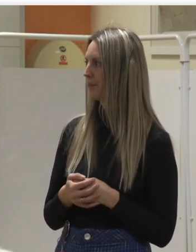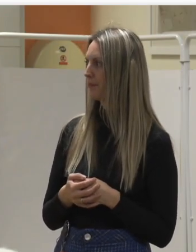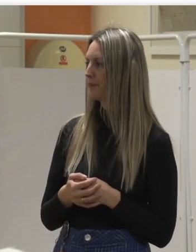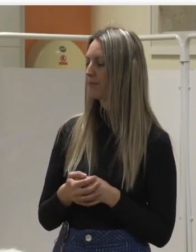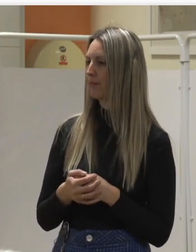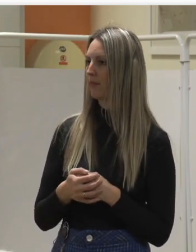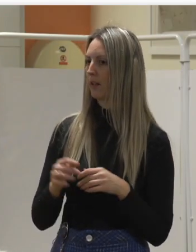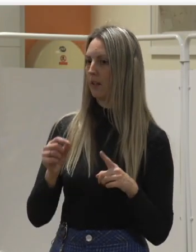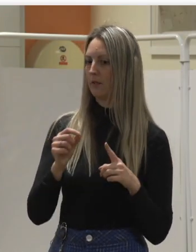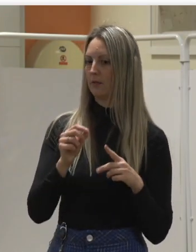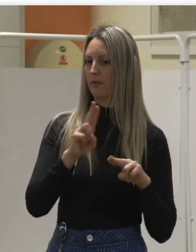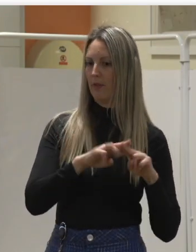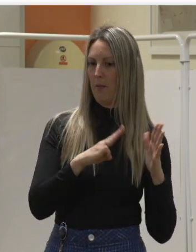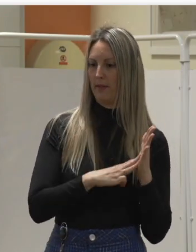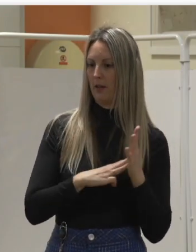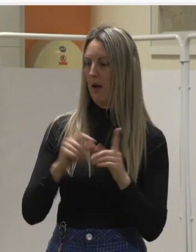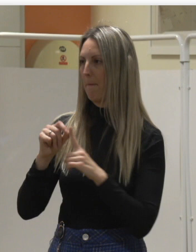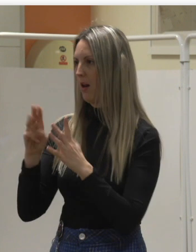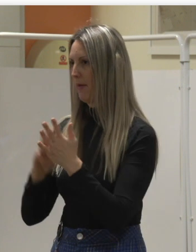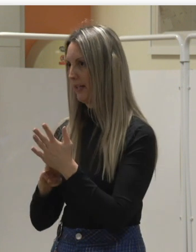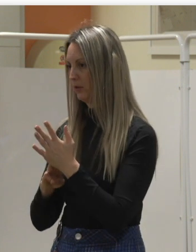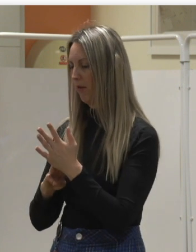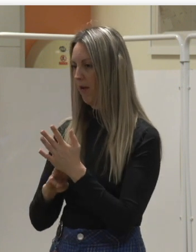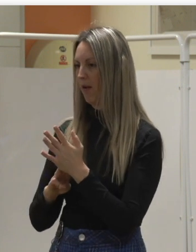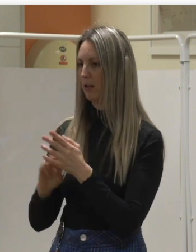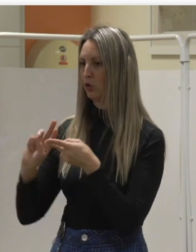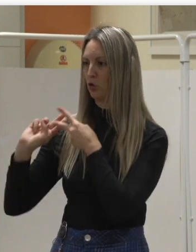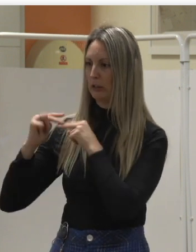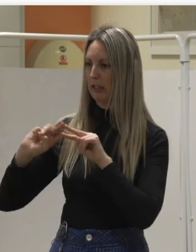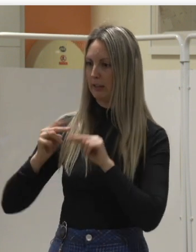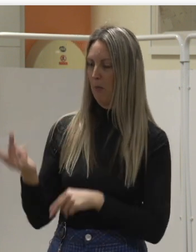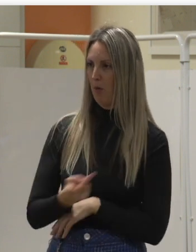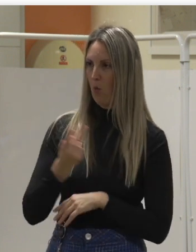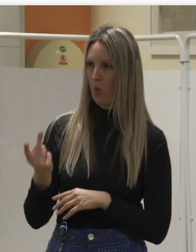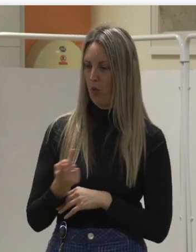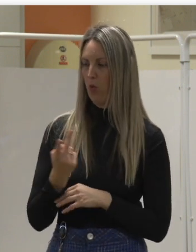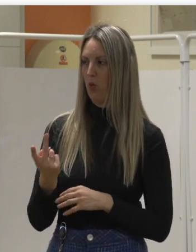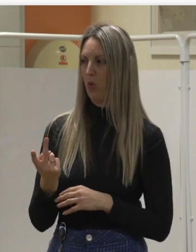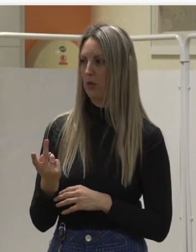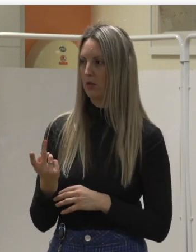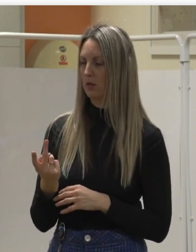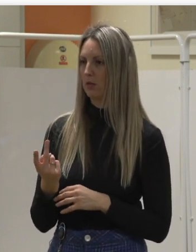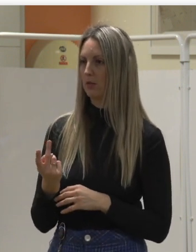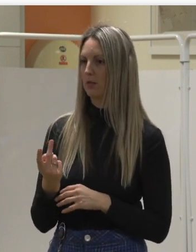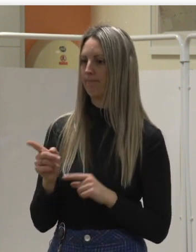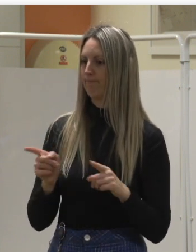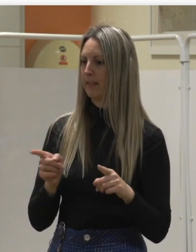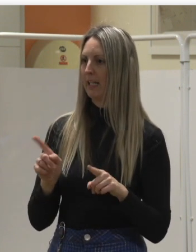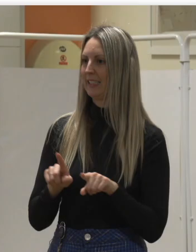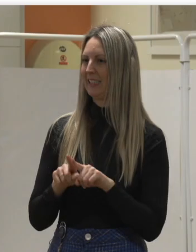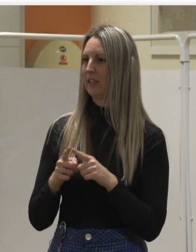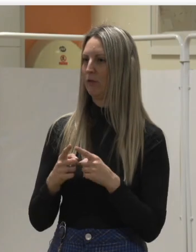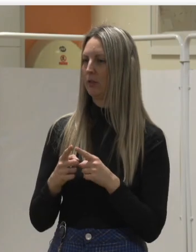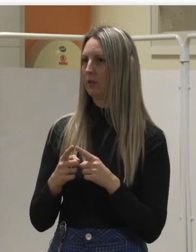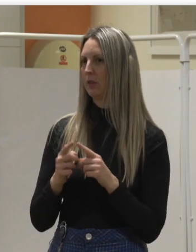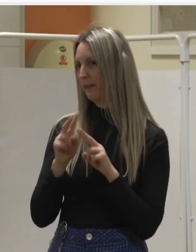say that people who have certain genetic mutations have different type of pain perception and go on to develop